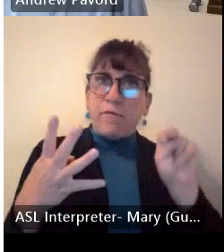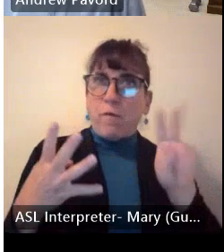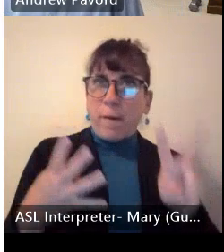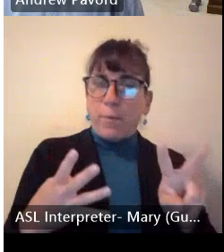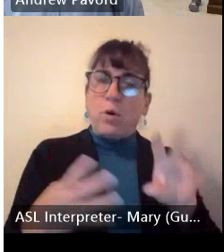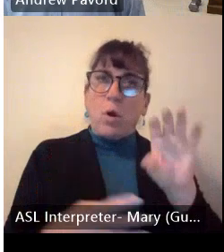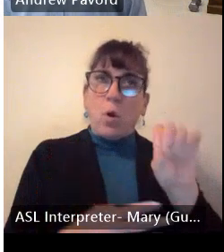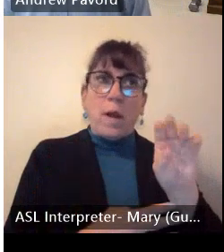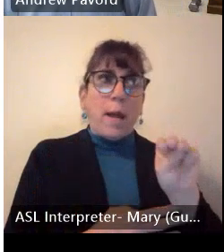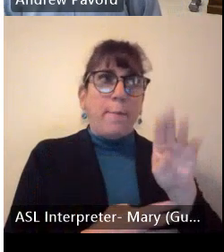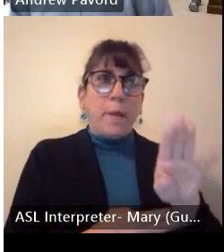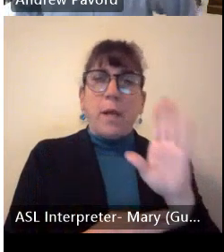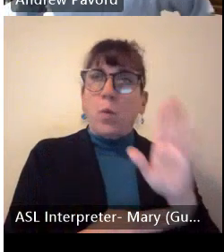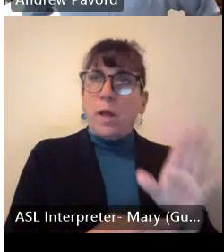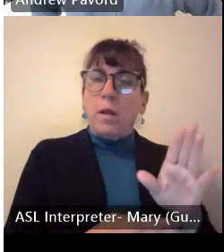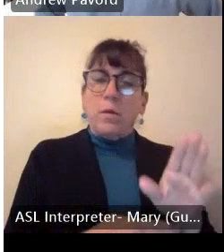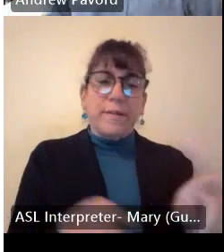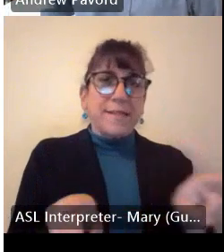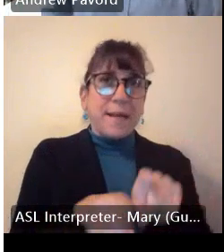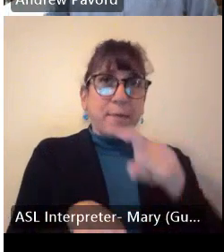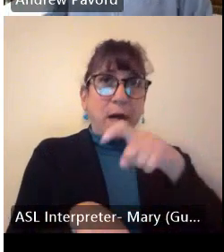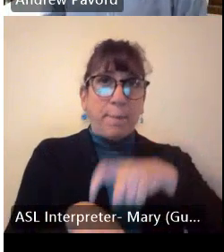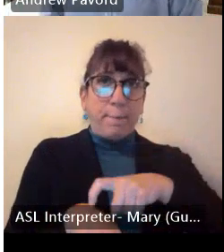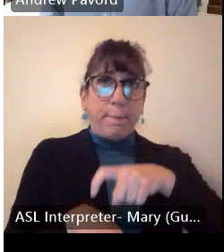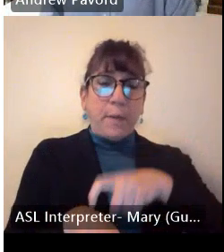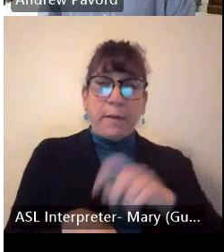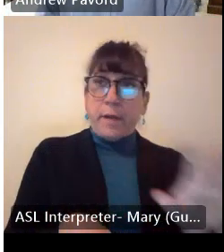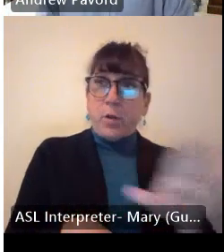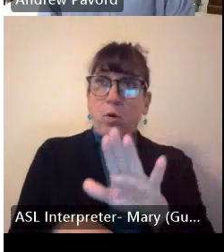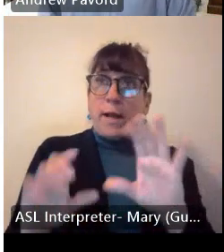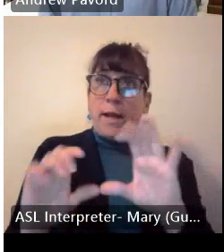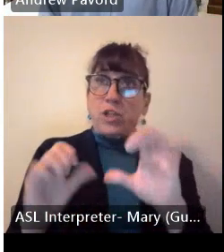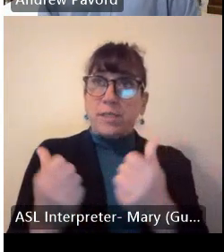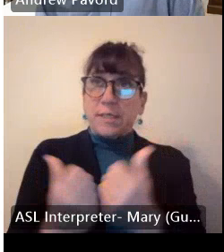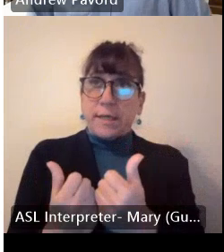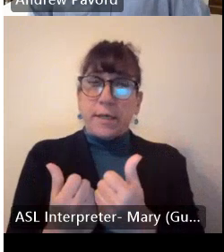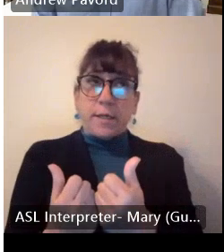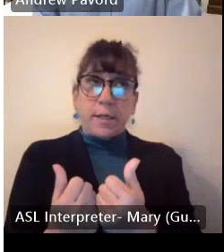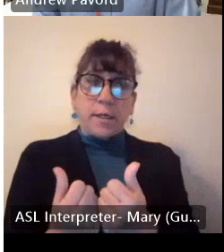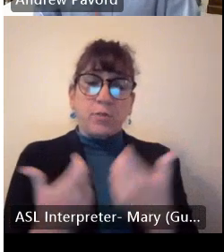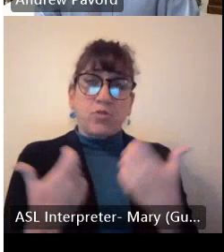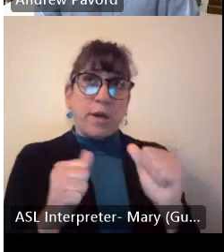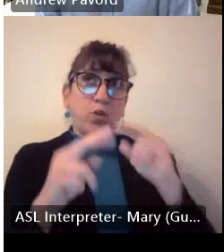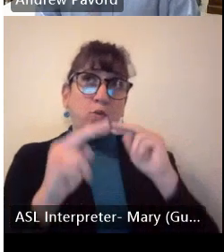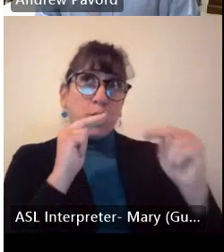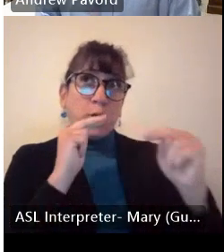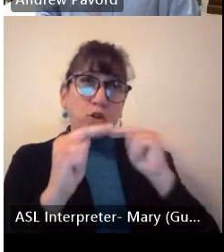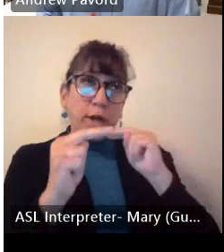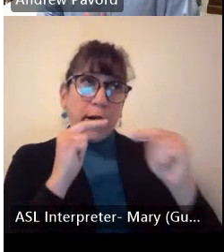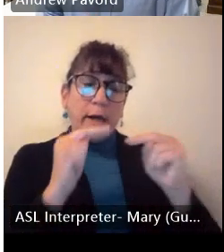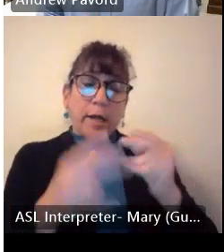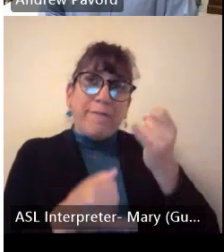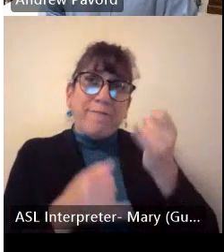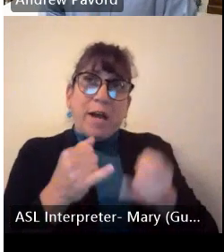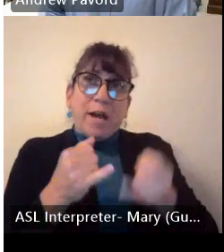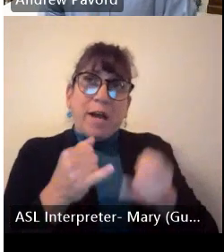OMB will, at the same time that your agency is trying to negotiate the final program levels